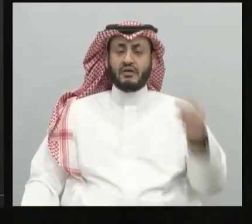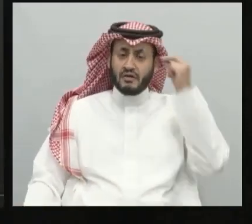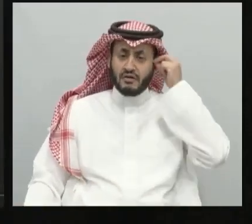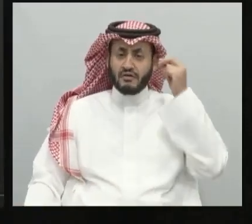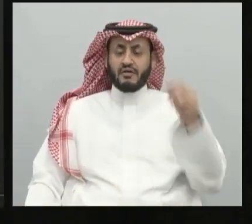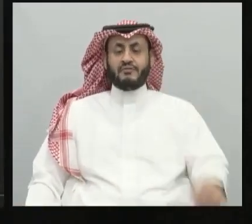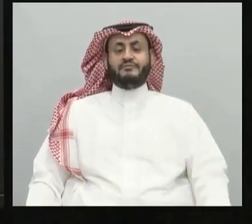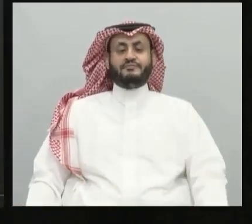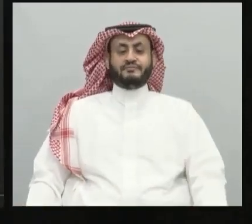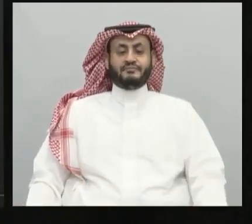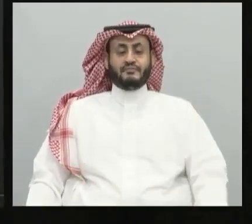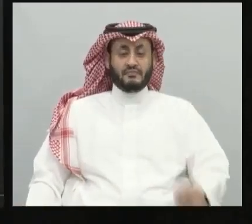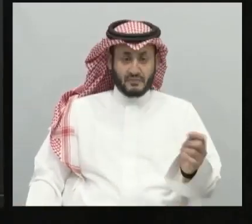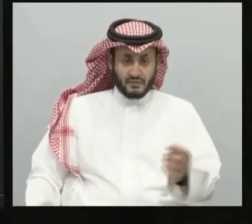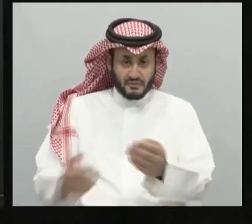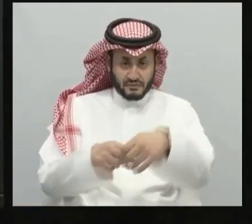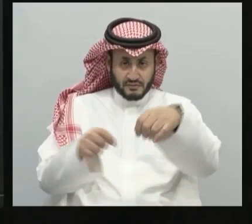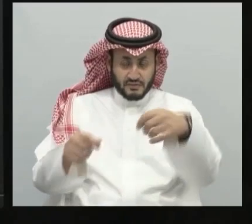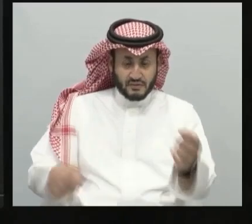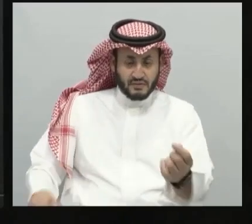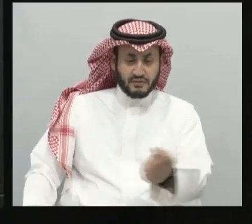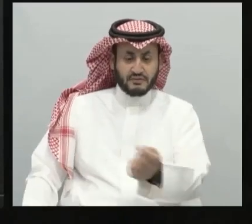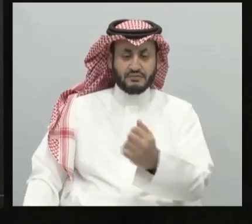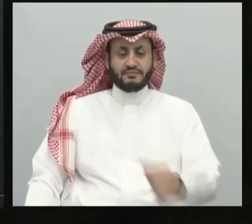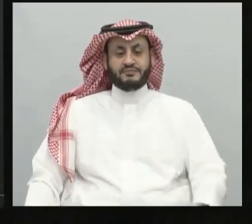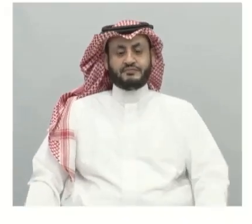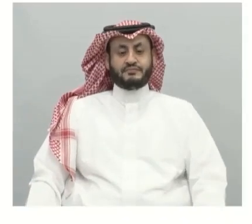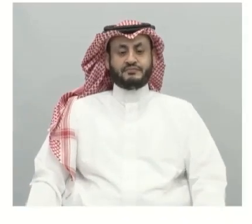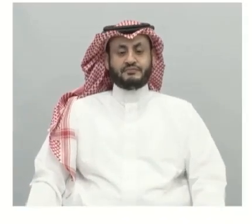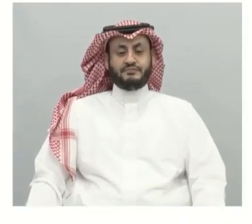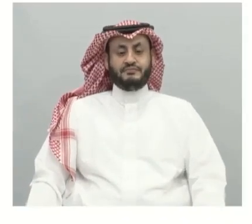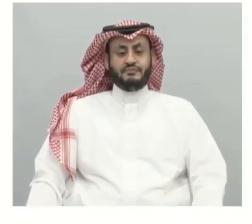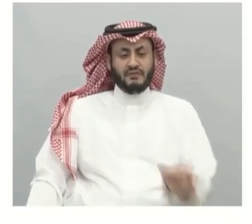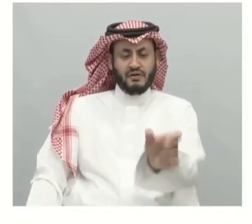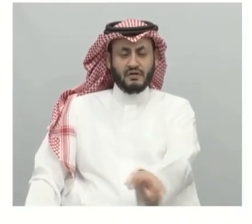find? Write them down in the chart, okay?